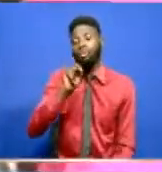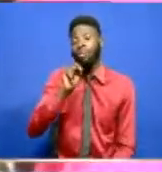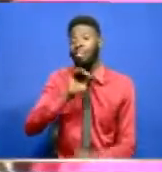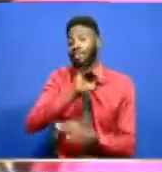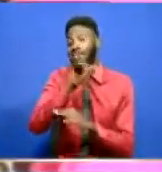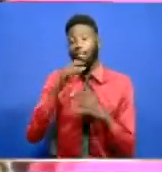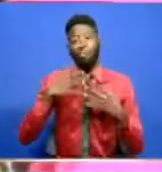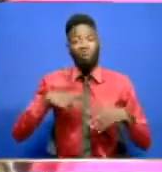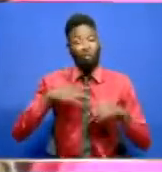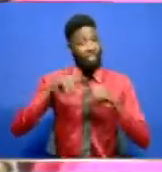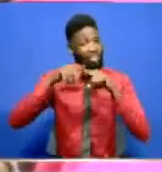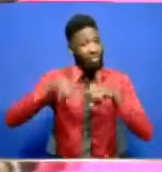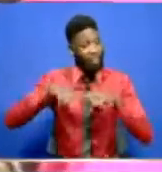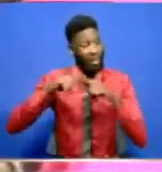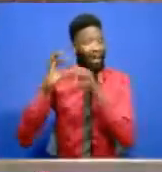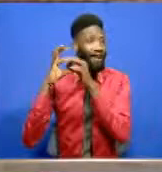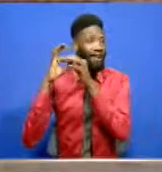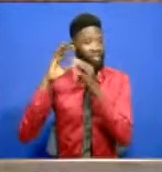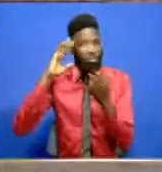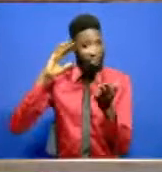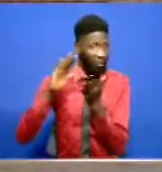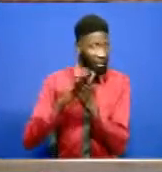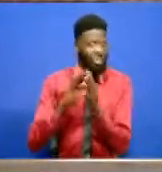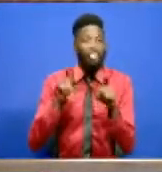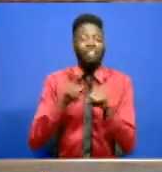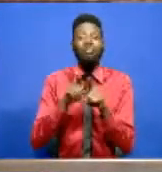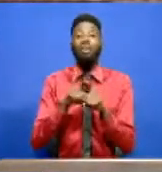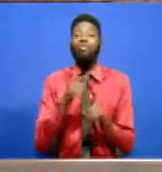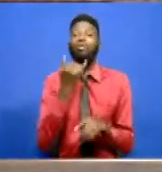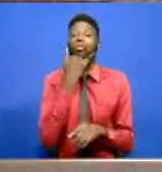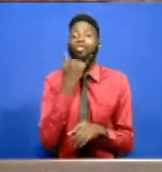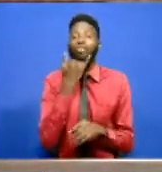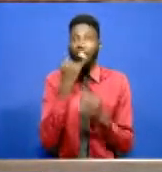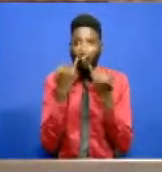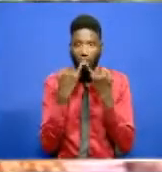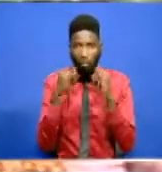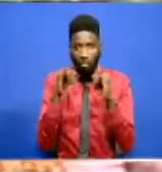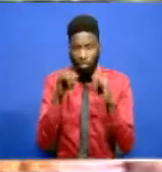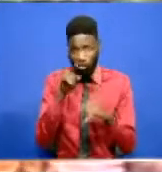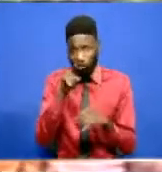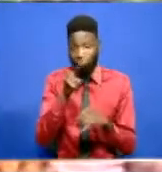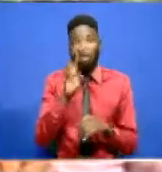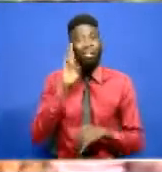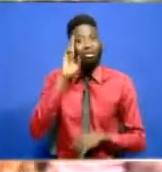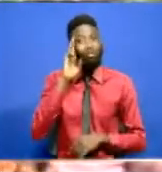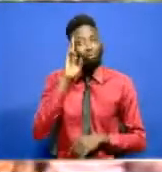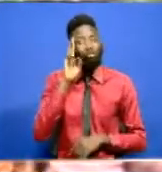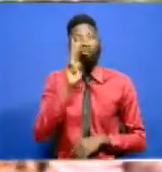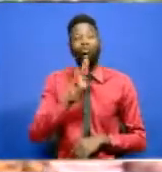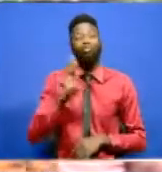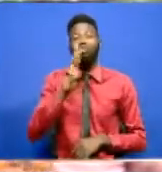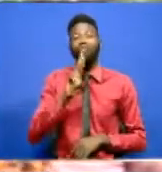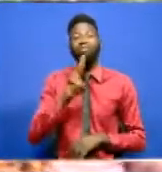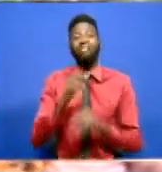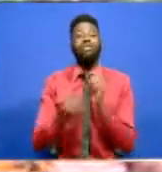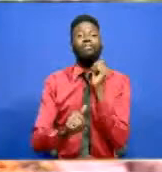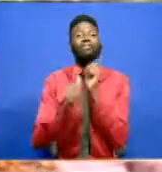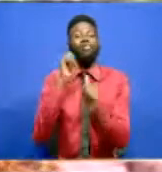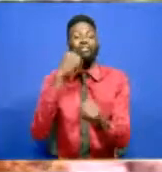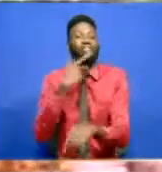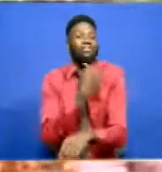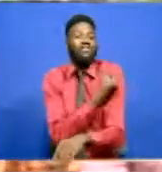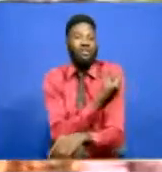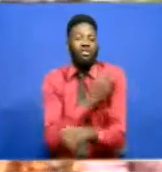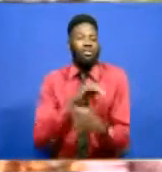on cultural beliefs and misconceptions as grounds to reject the vaccine. We have a very serious critical doubting